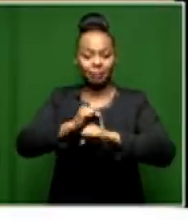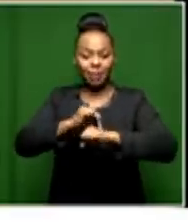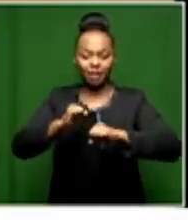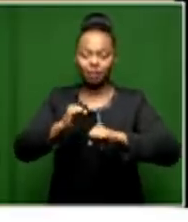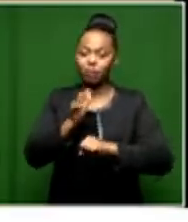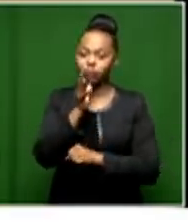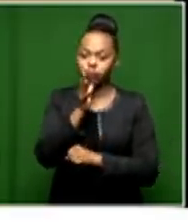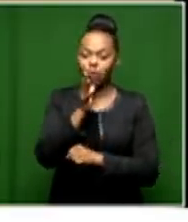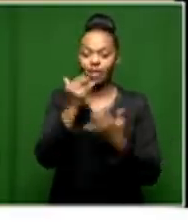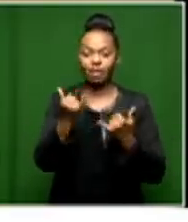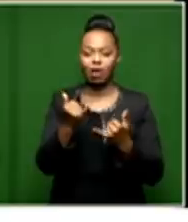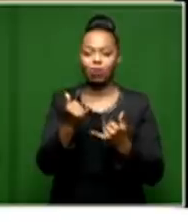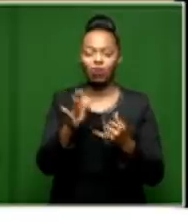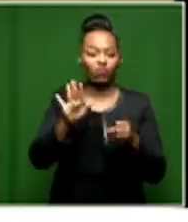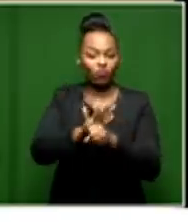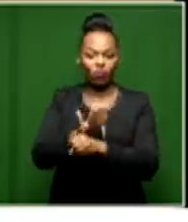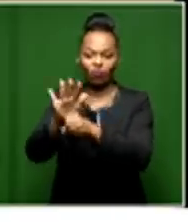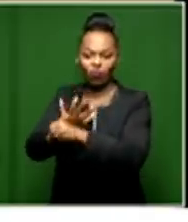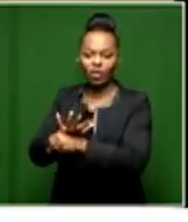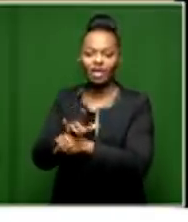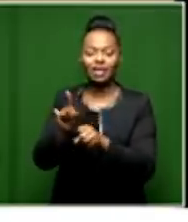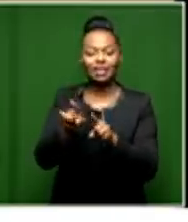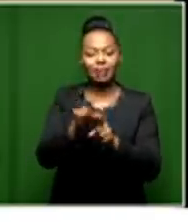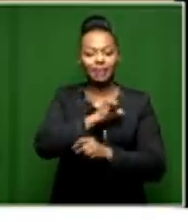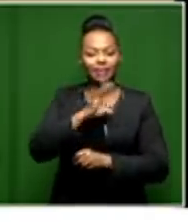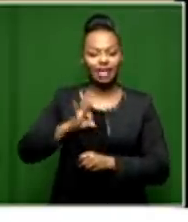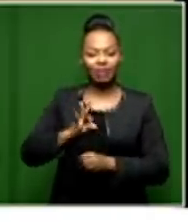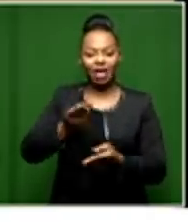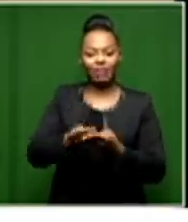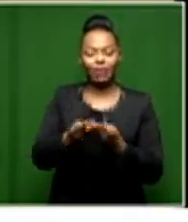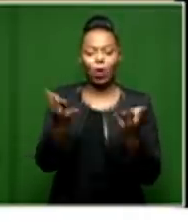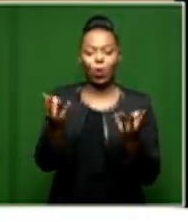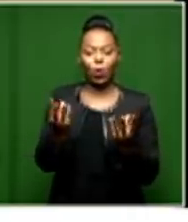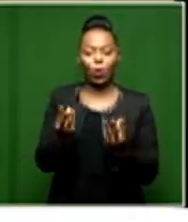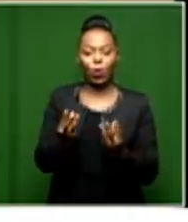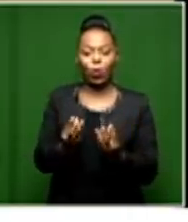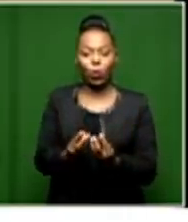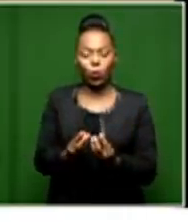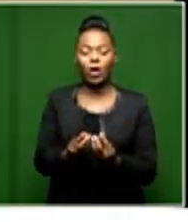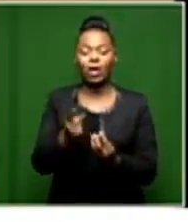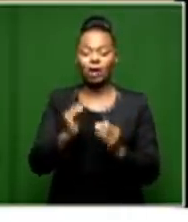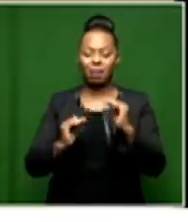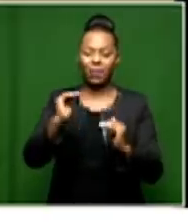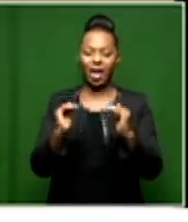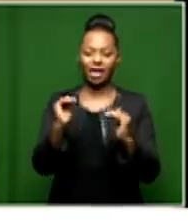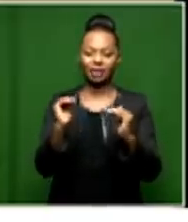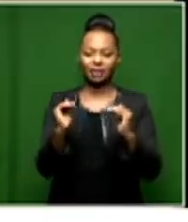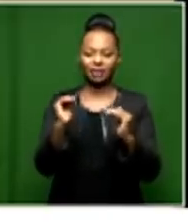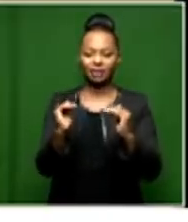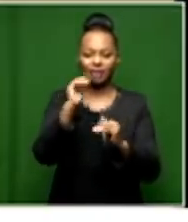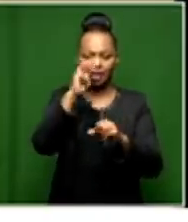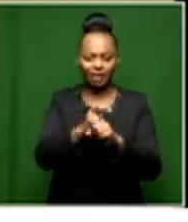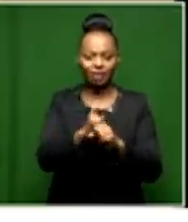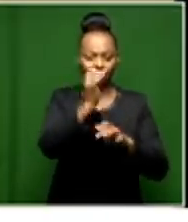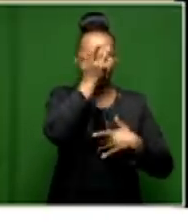up, staff availability is reducing, and we've got to balance between the patients